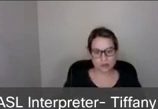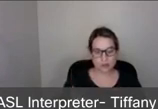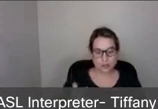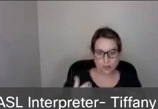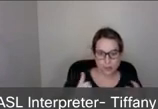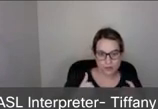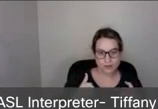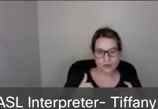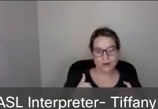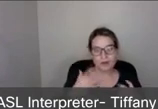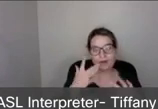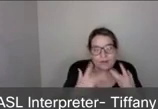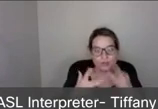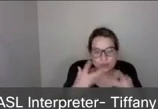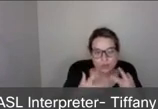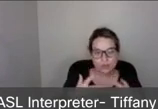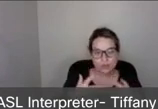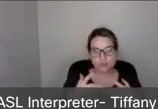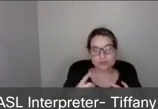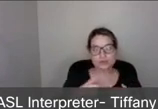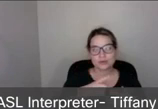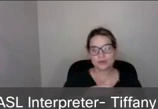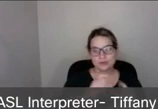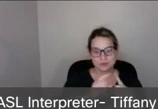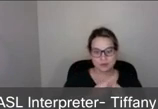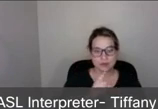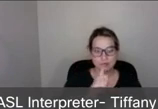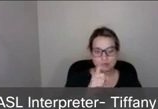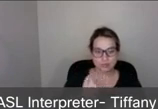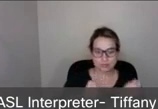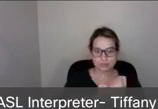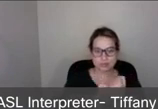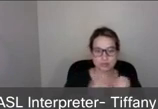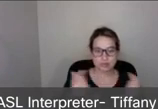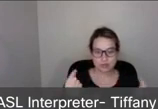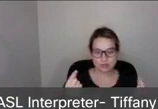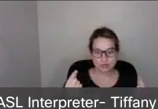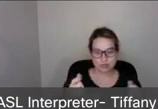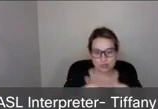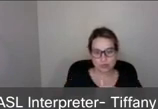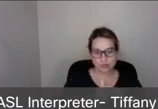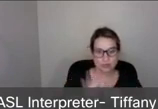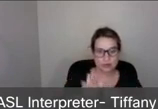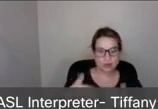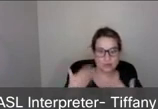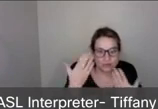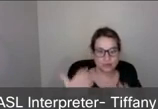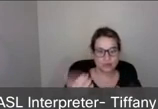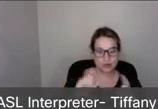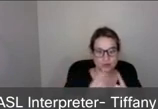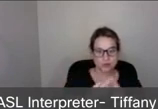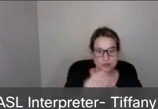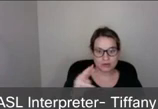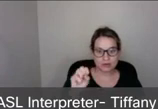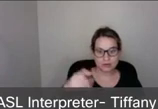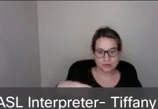a rural legislative district. I really support what you did with your proposed District 6 map.